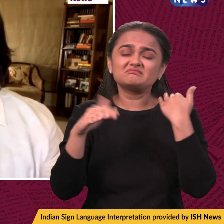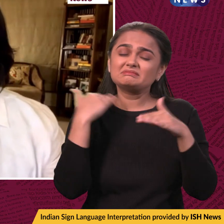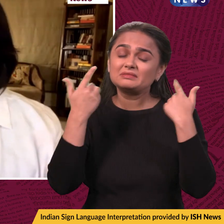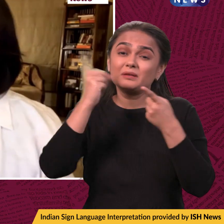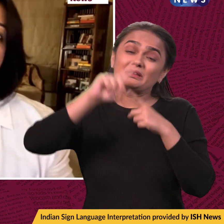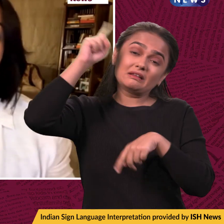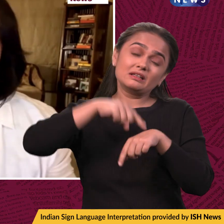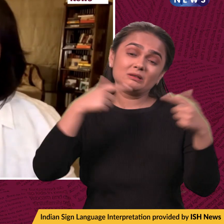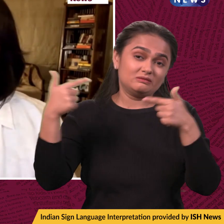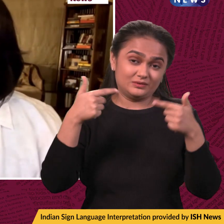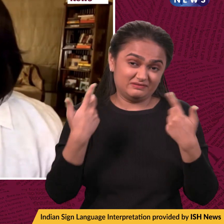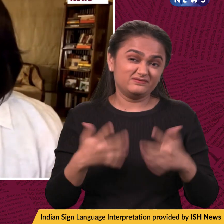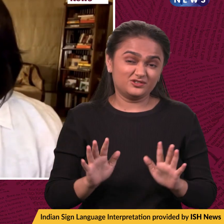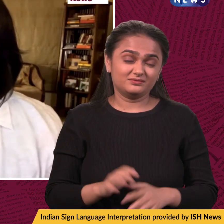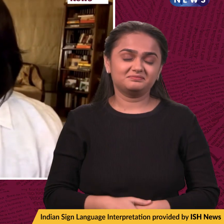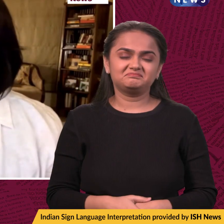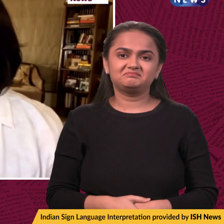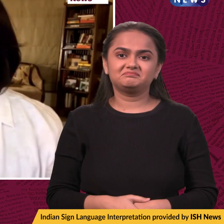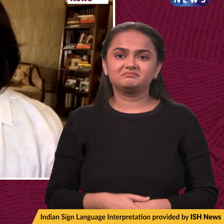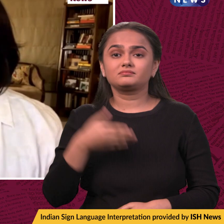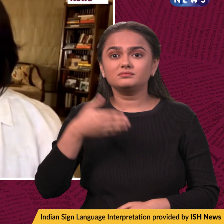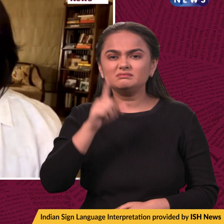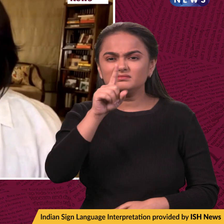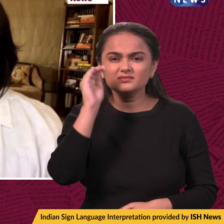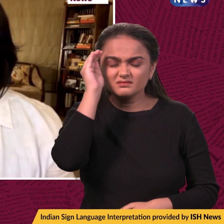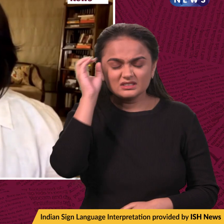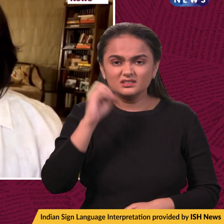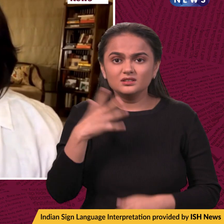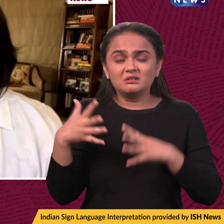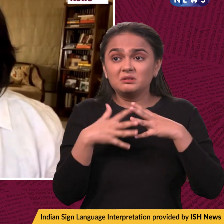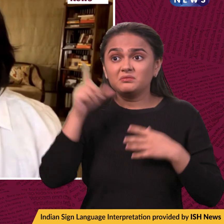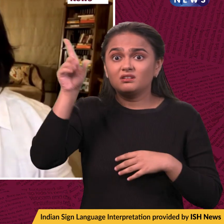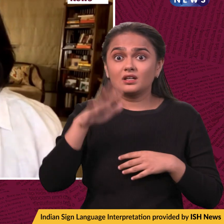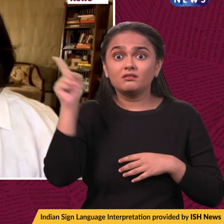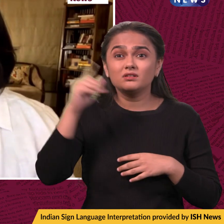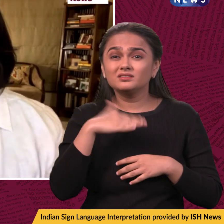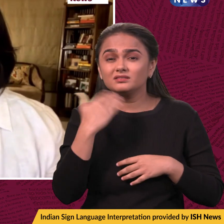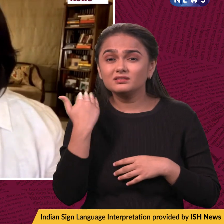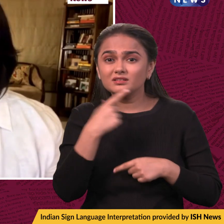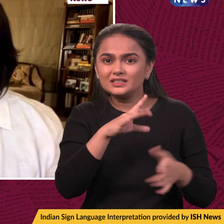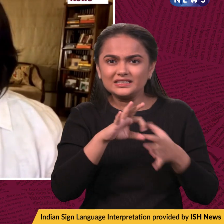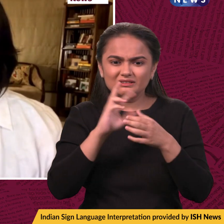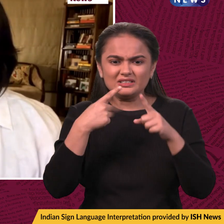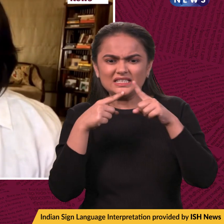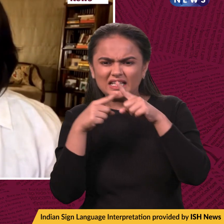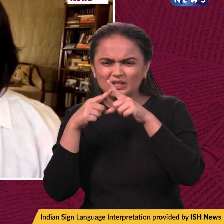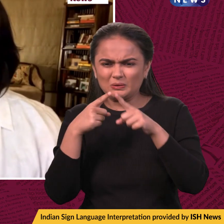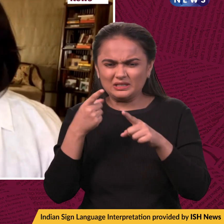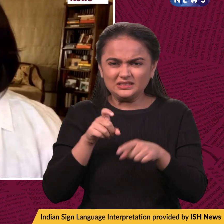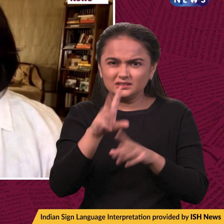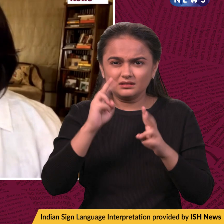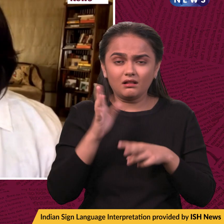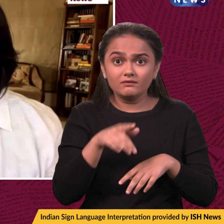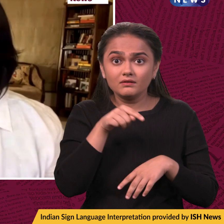War. This bad news coming in from the United States of America. The death toll due to the Kentucky tornadoes is expected to